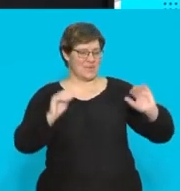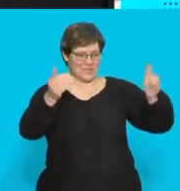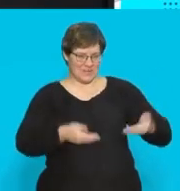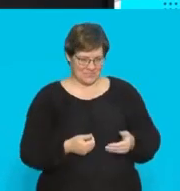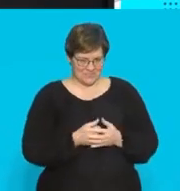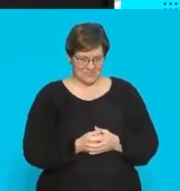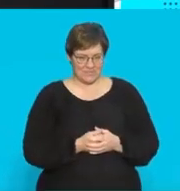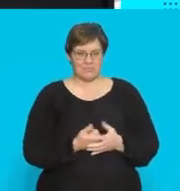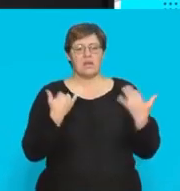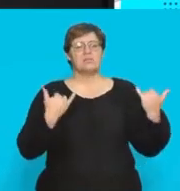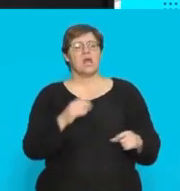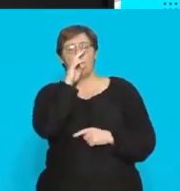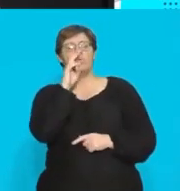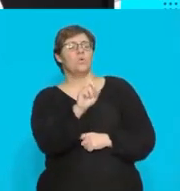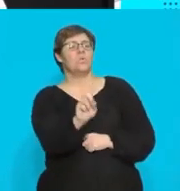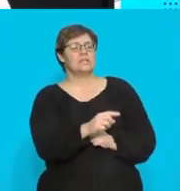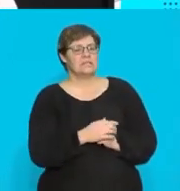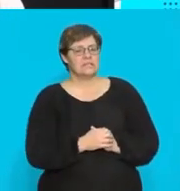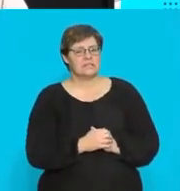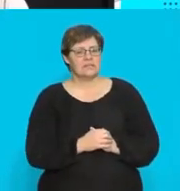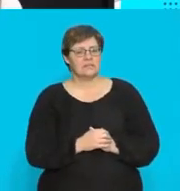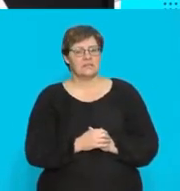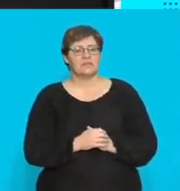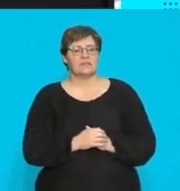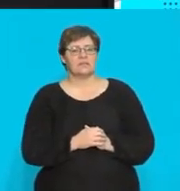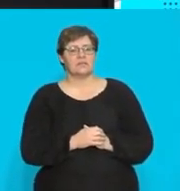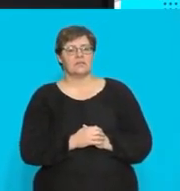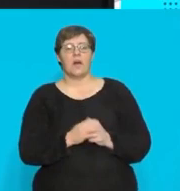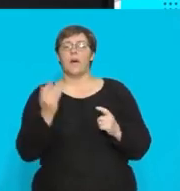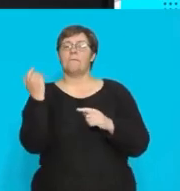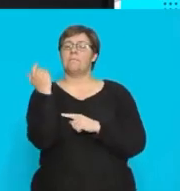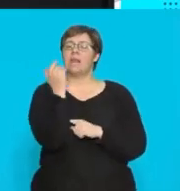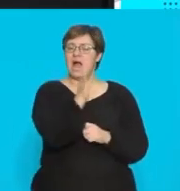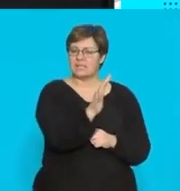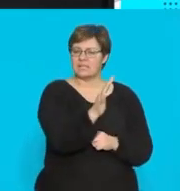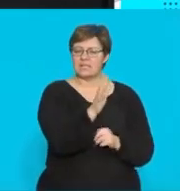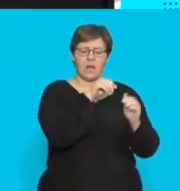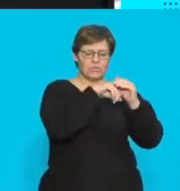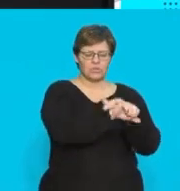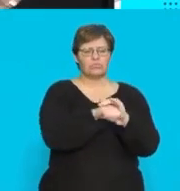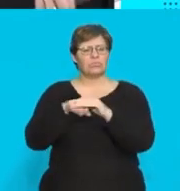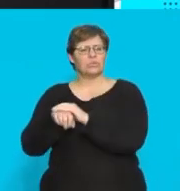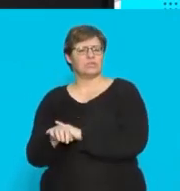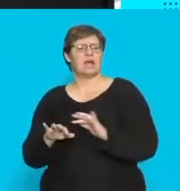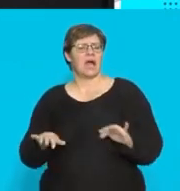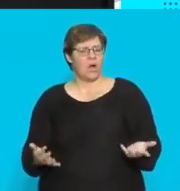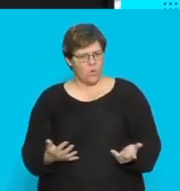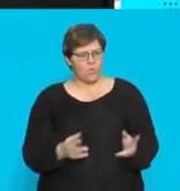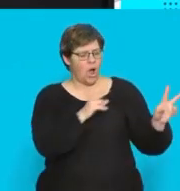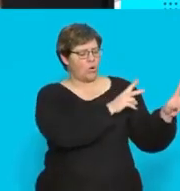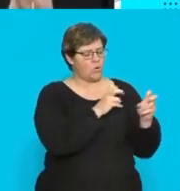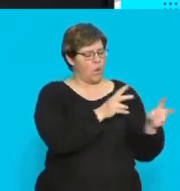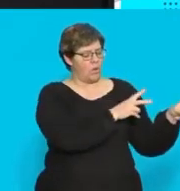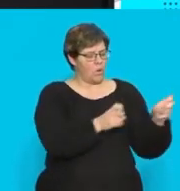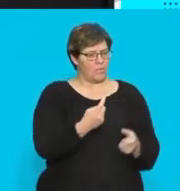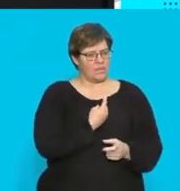Welcome back, Life Sciences. We are looking at how plants are able to reproduce, make